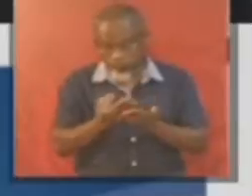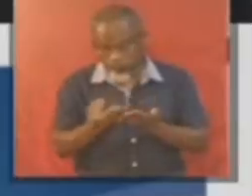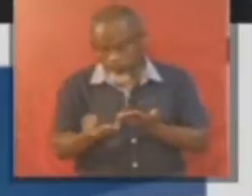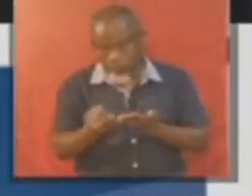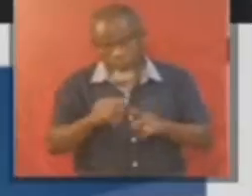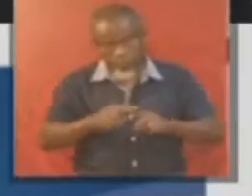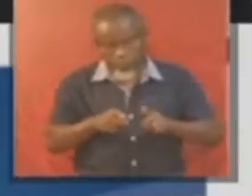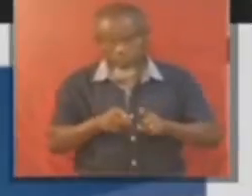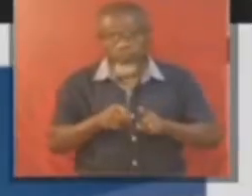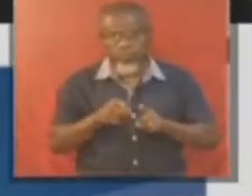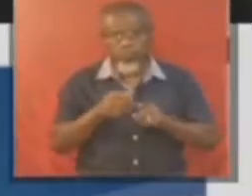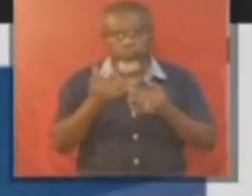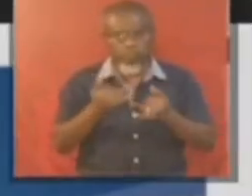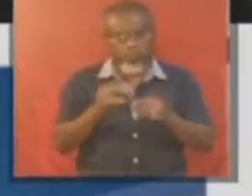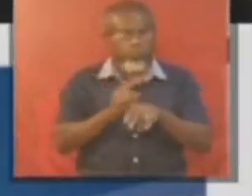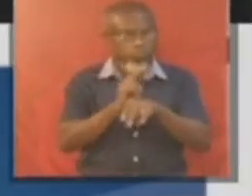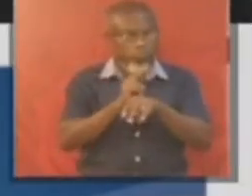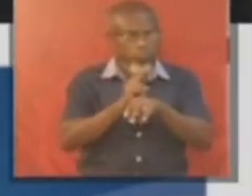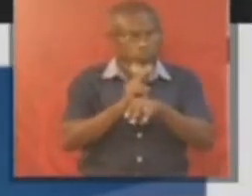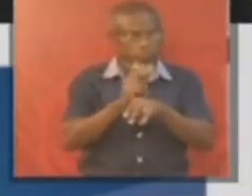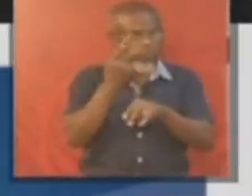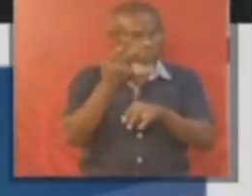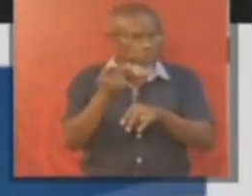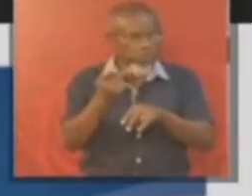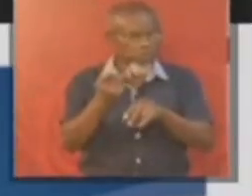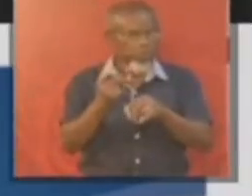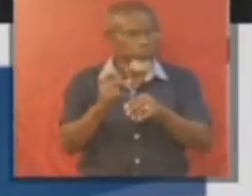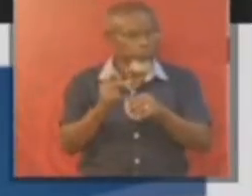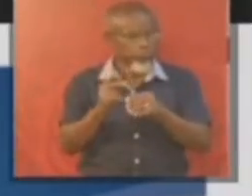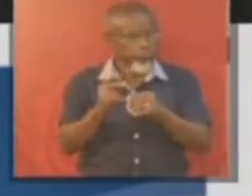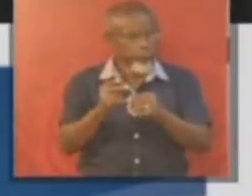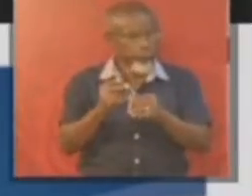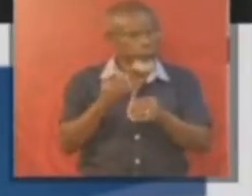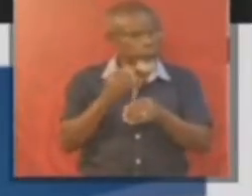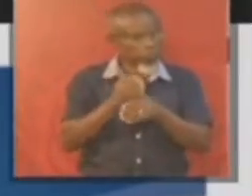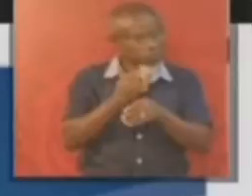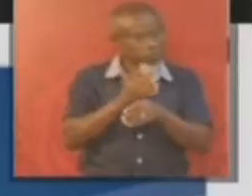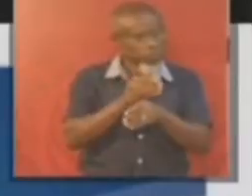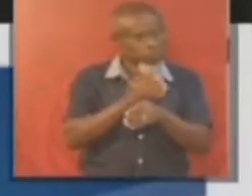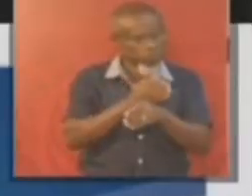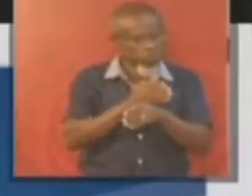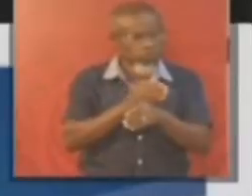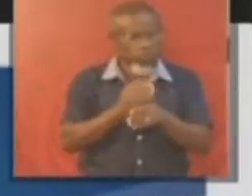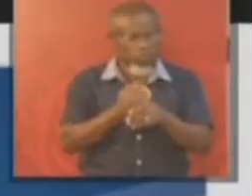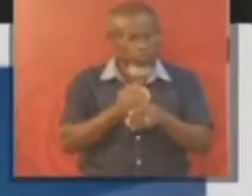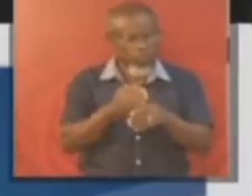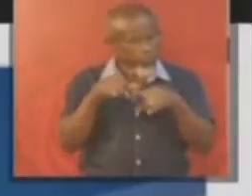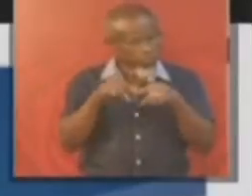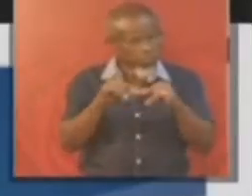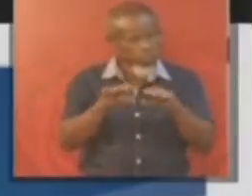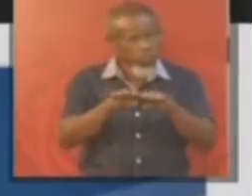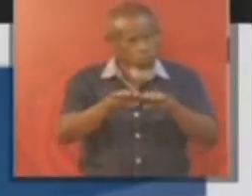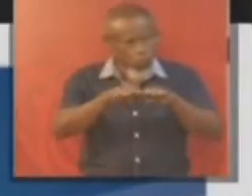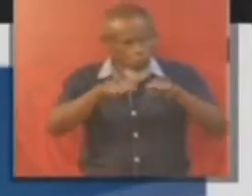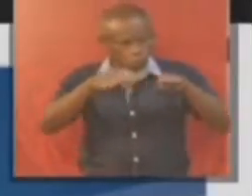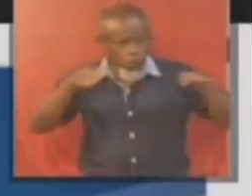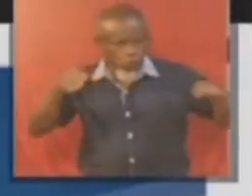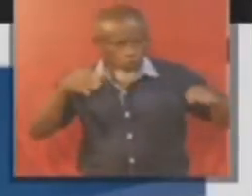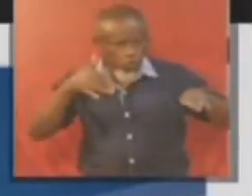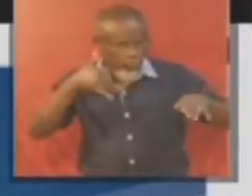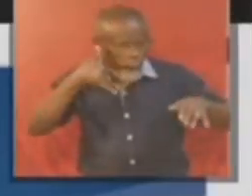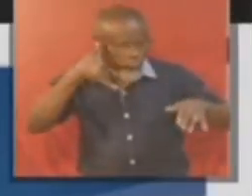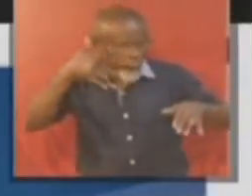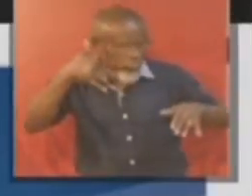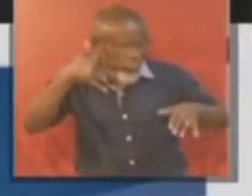by COVID-19. And it creates a new channel to keep our communication with our patients open so that we